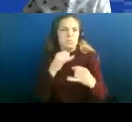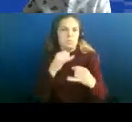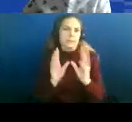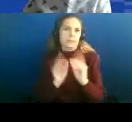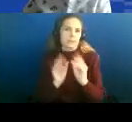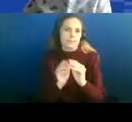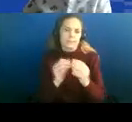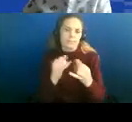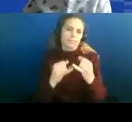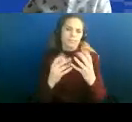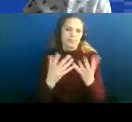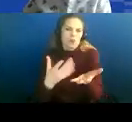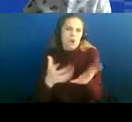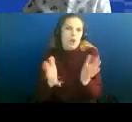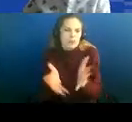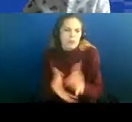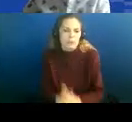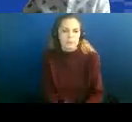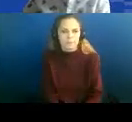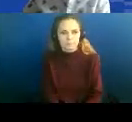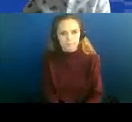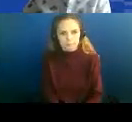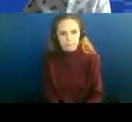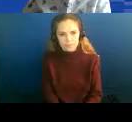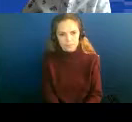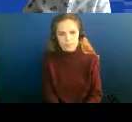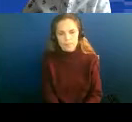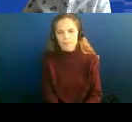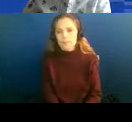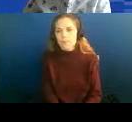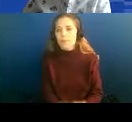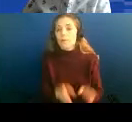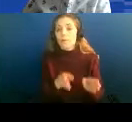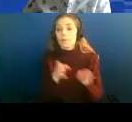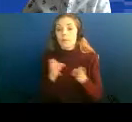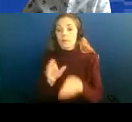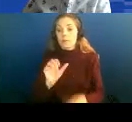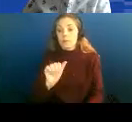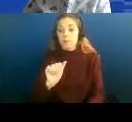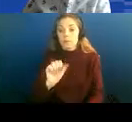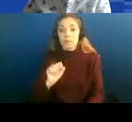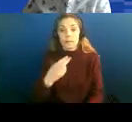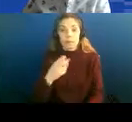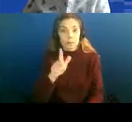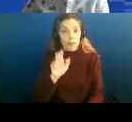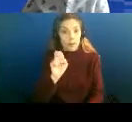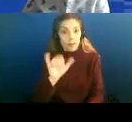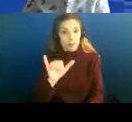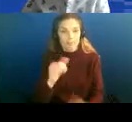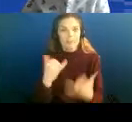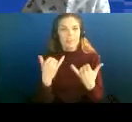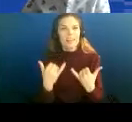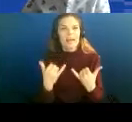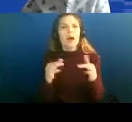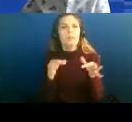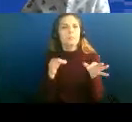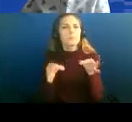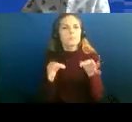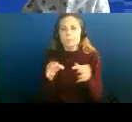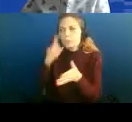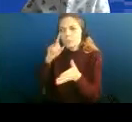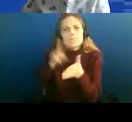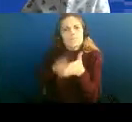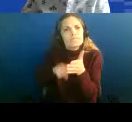And now we're going to dive into some of the preliminary findings from this work, beginning